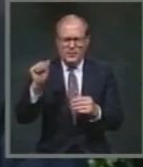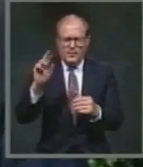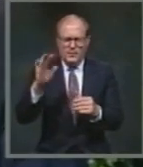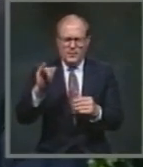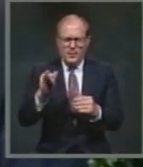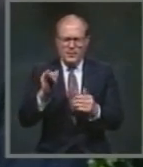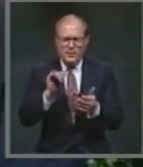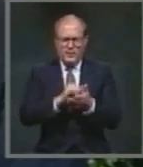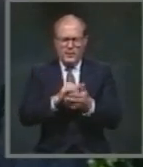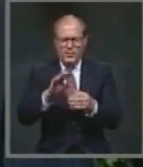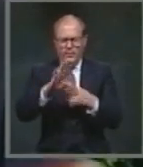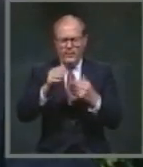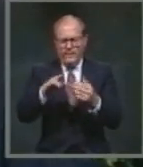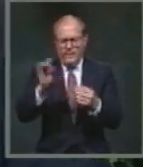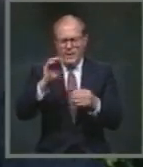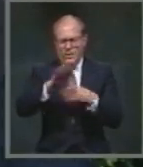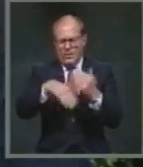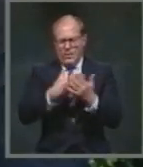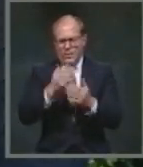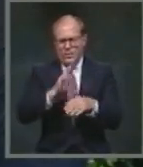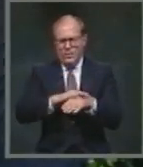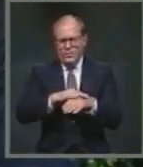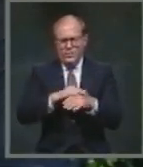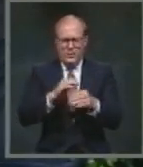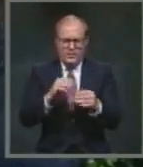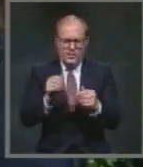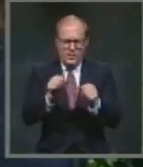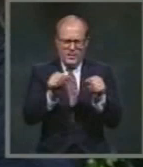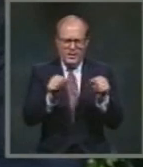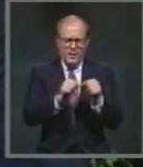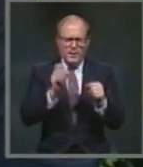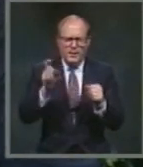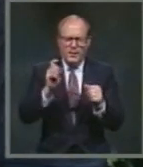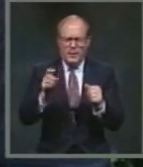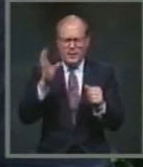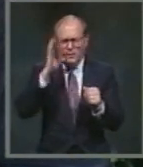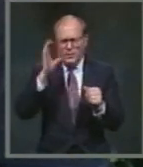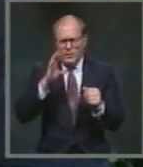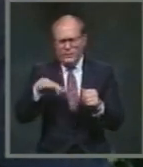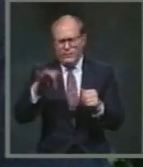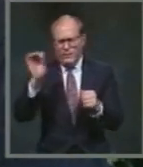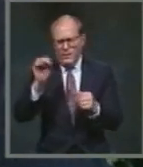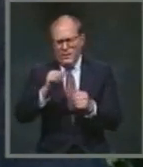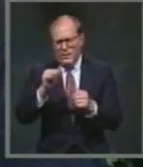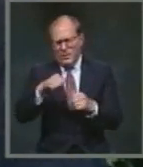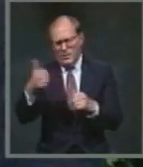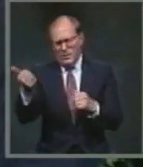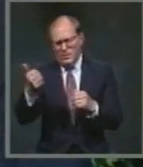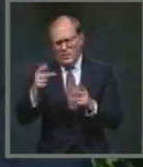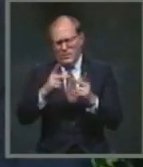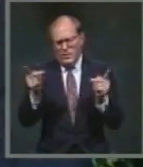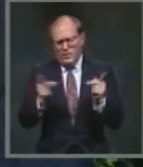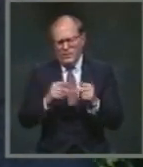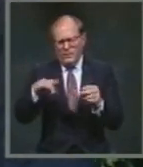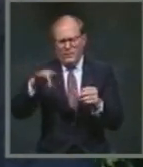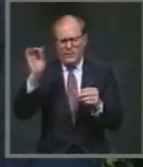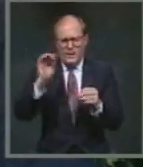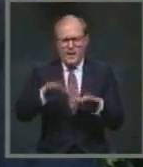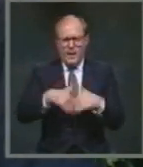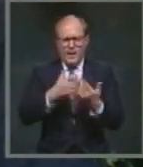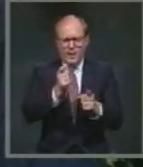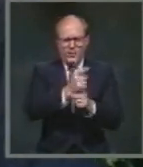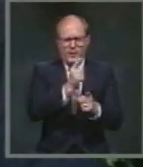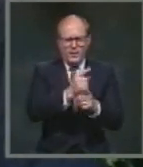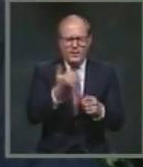page. We have to look elsewhere to see the frequency in which they observe